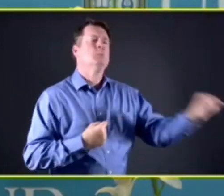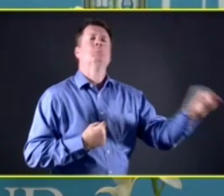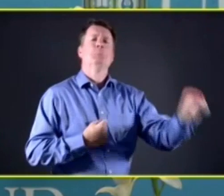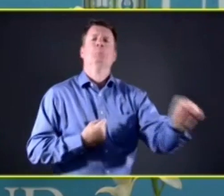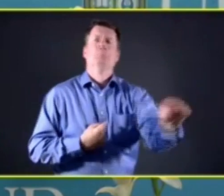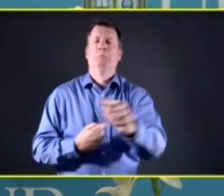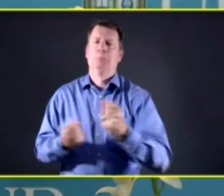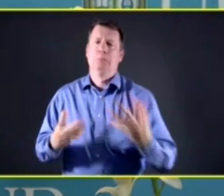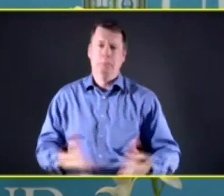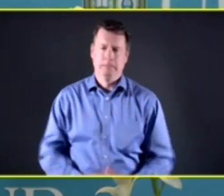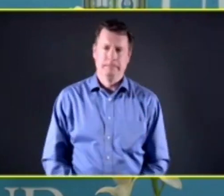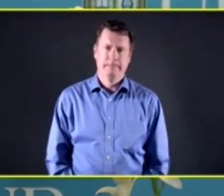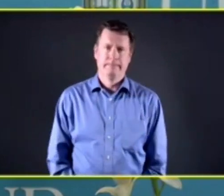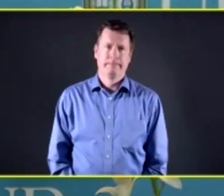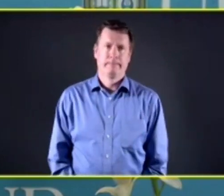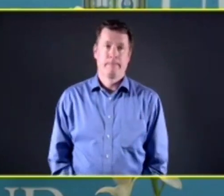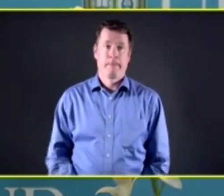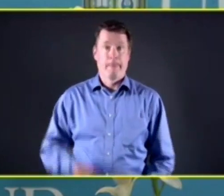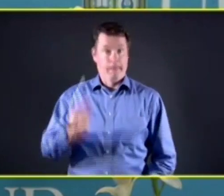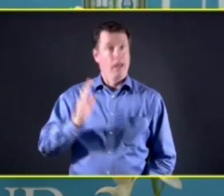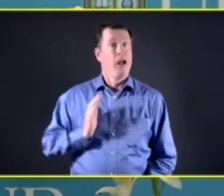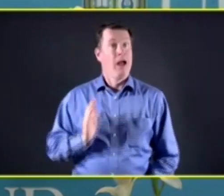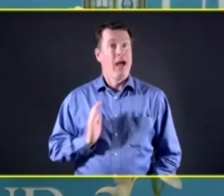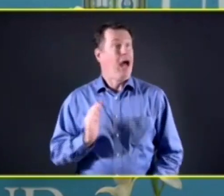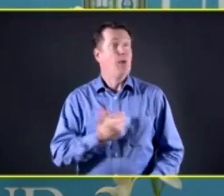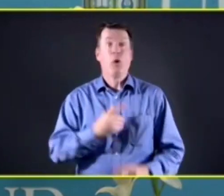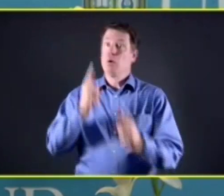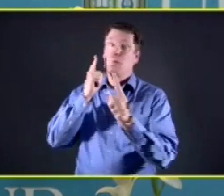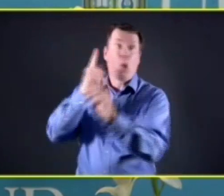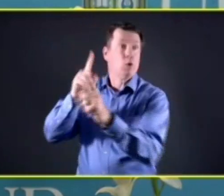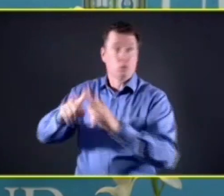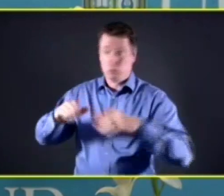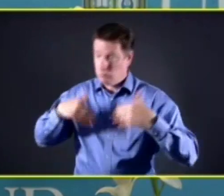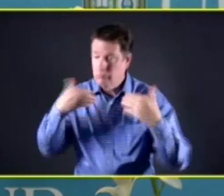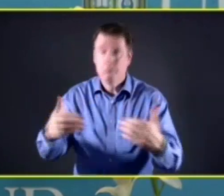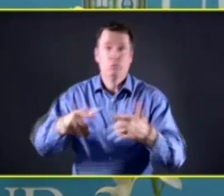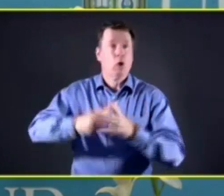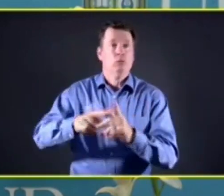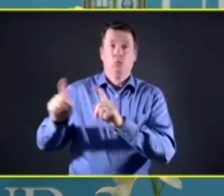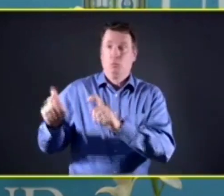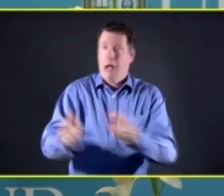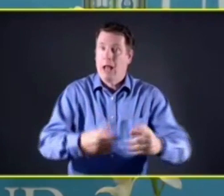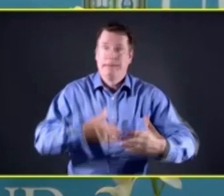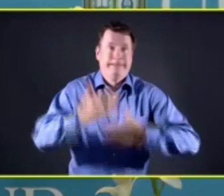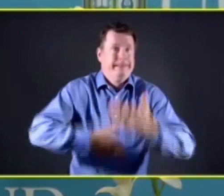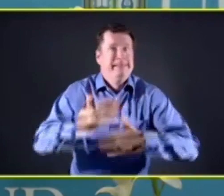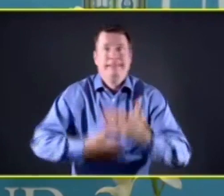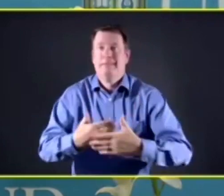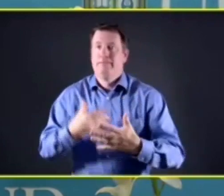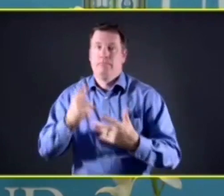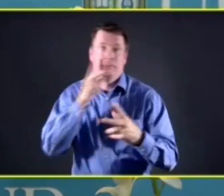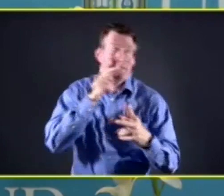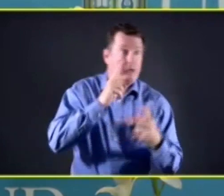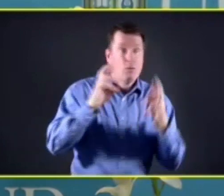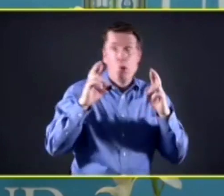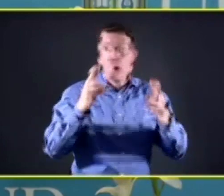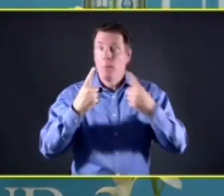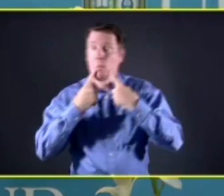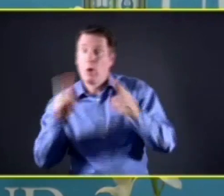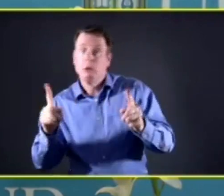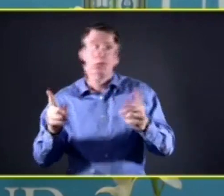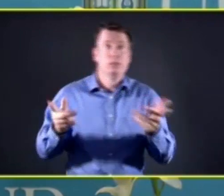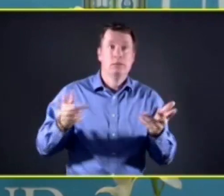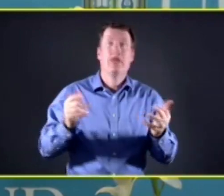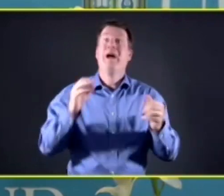and on to the next, you know, and then hopefully these things will be effective and go into the treatment